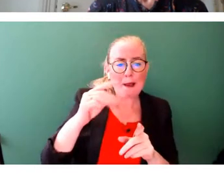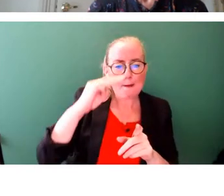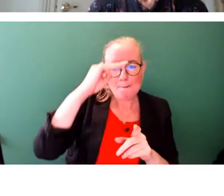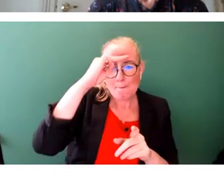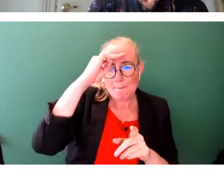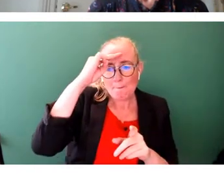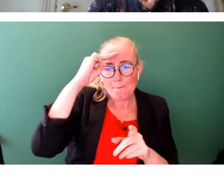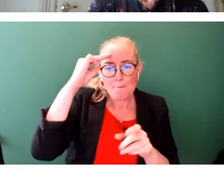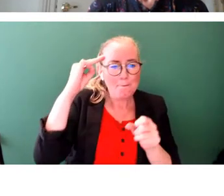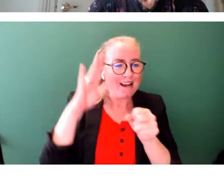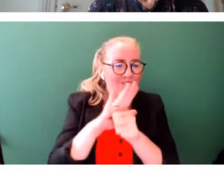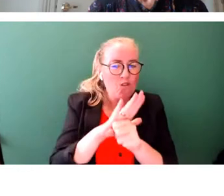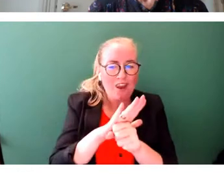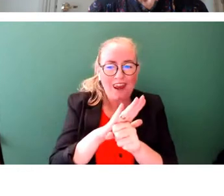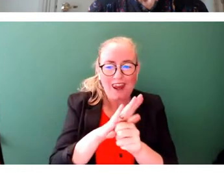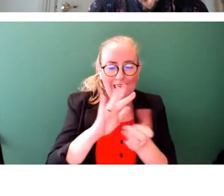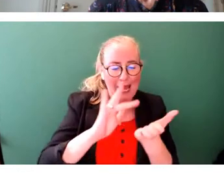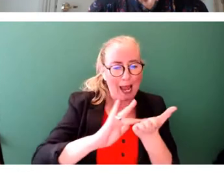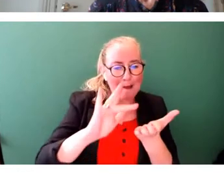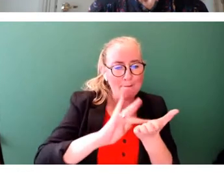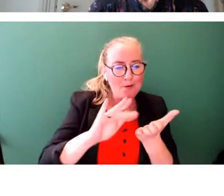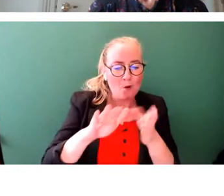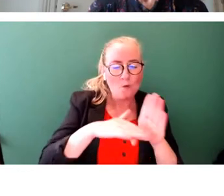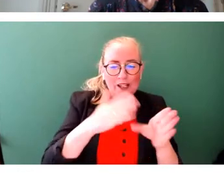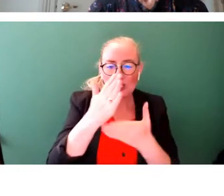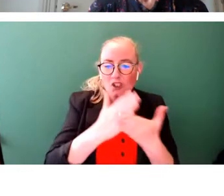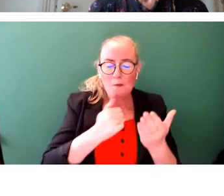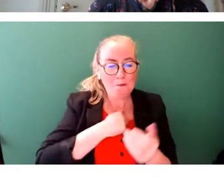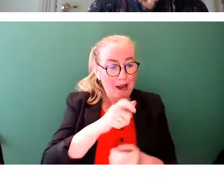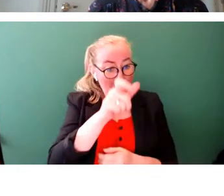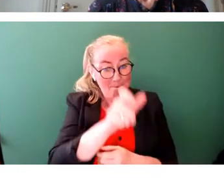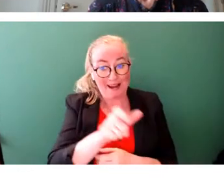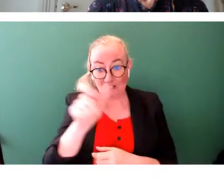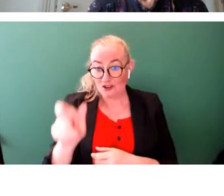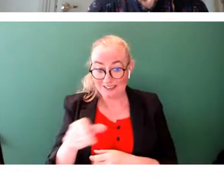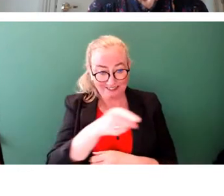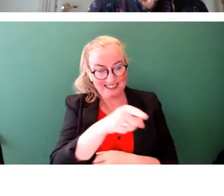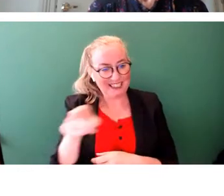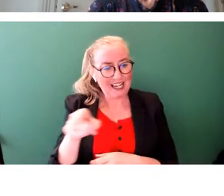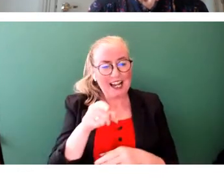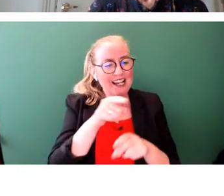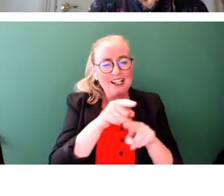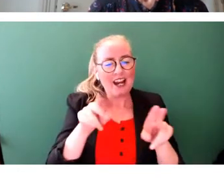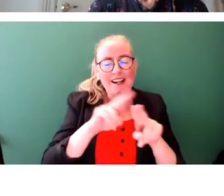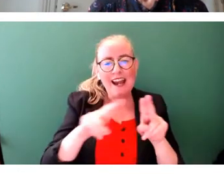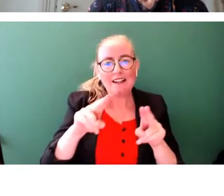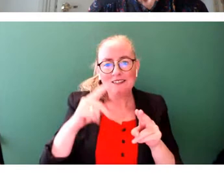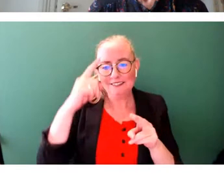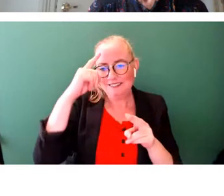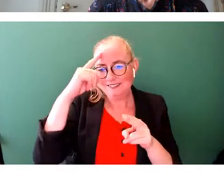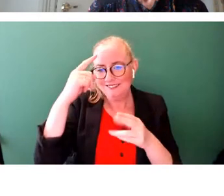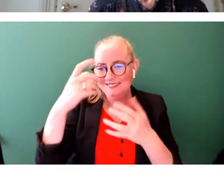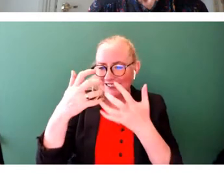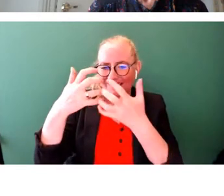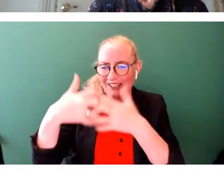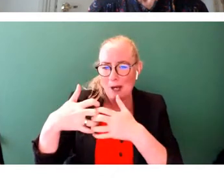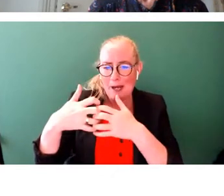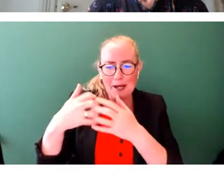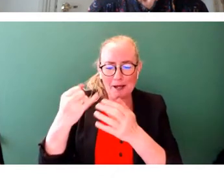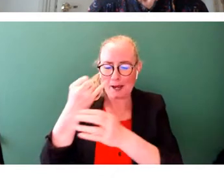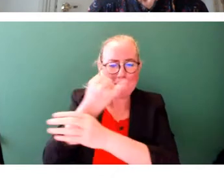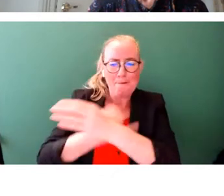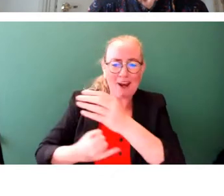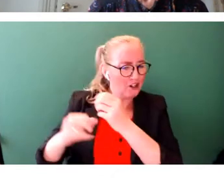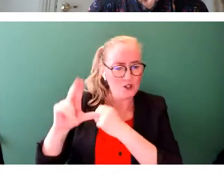to some of the patients that I've been working with. Now, they wouldn't necessarily be cognitively impaired. One of the issues I've come across